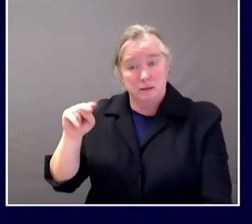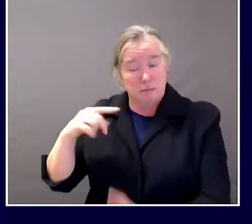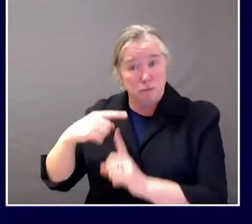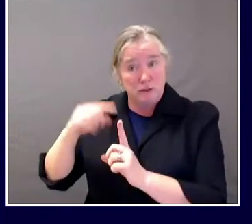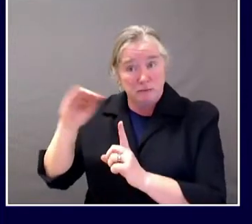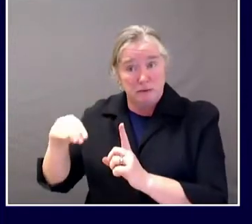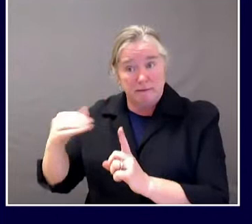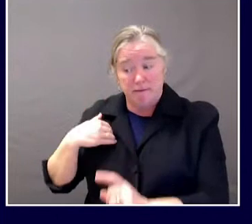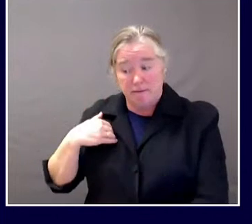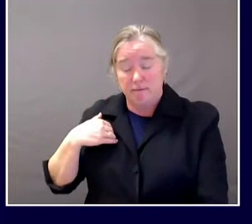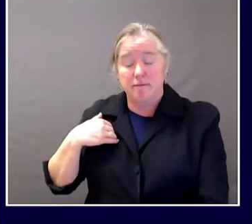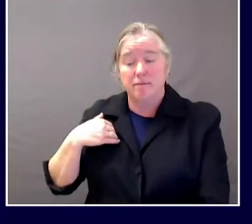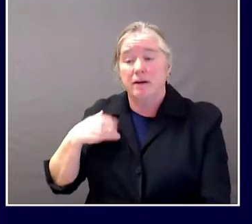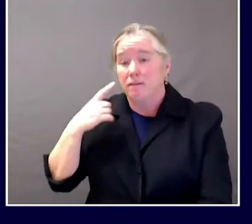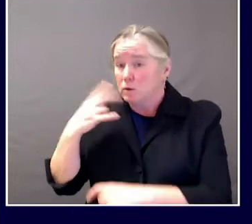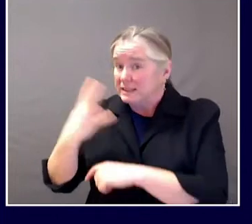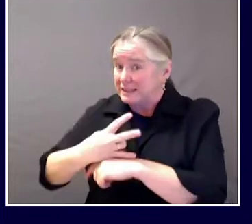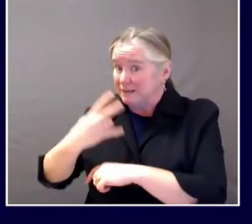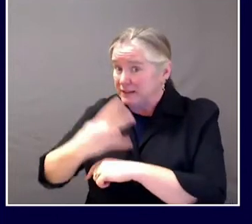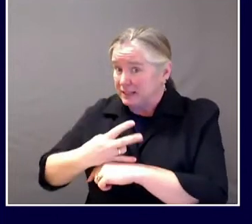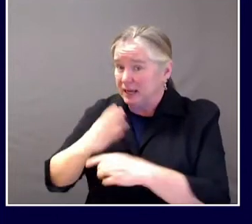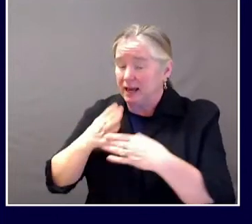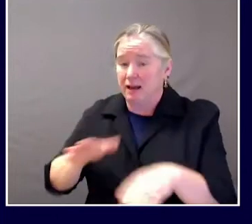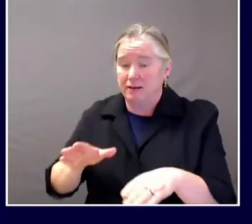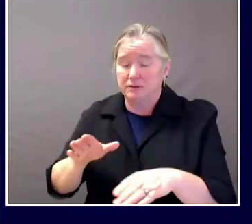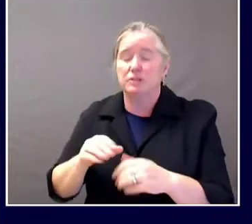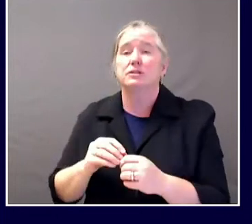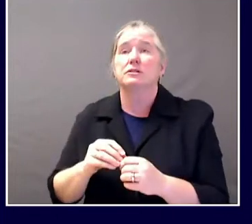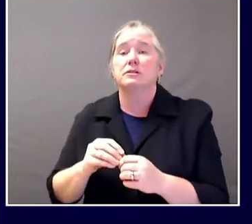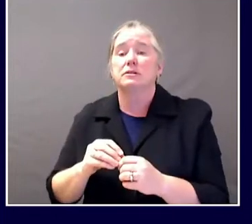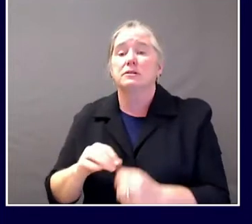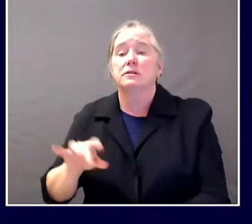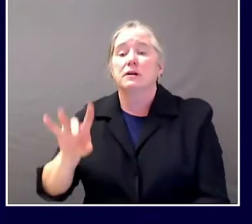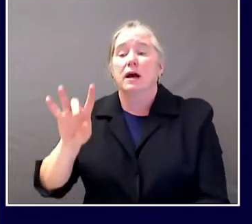positivity rate on a 7-day moving average basis is